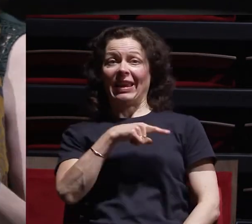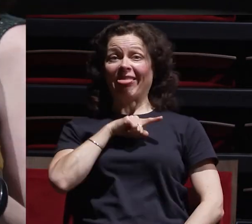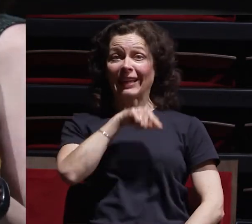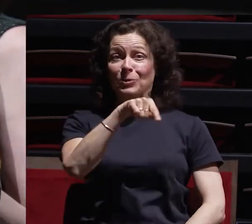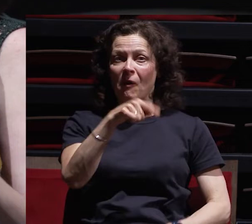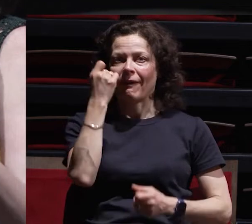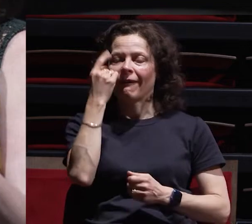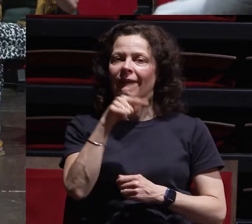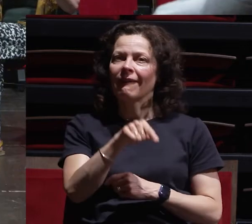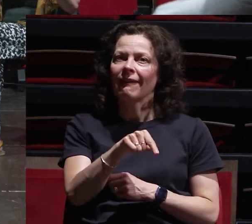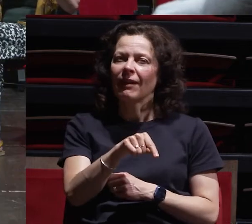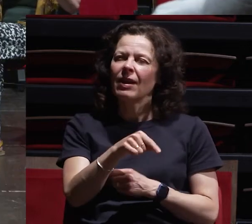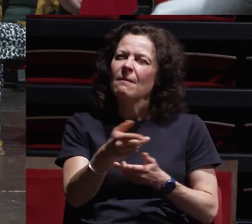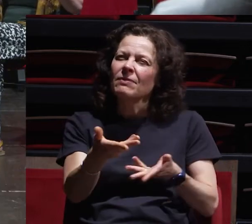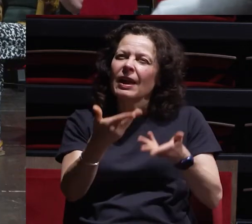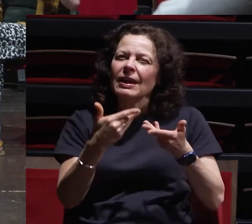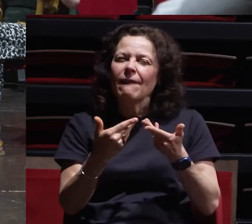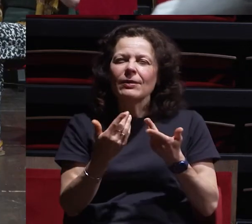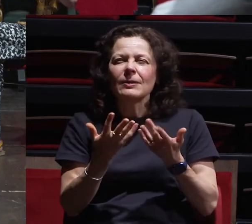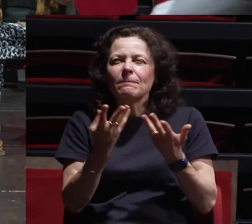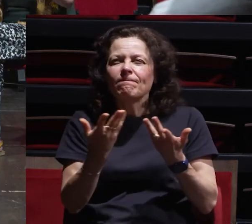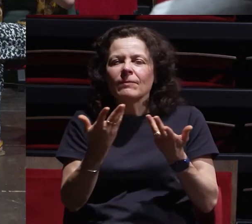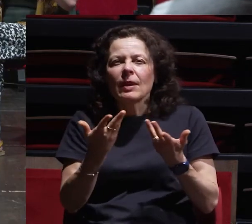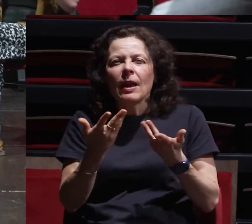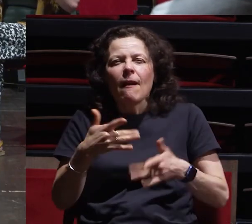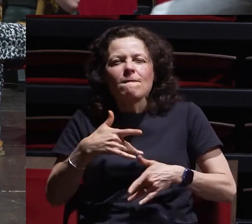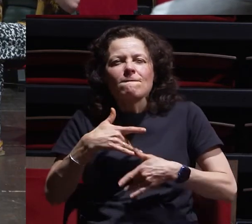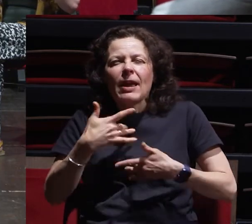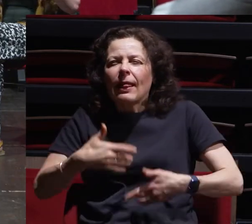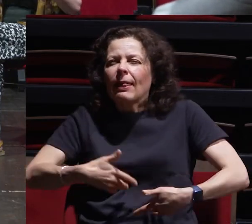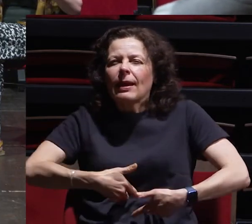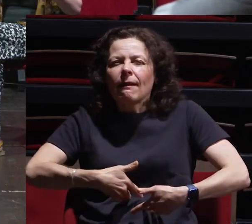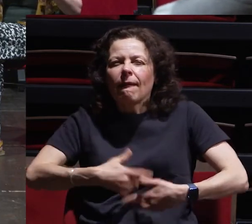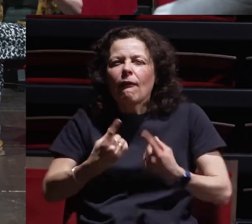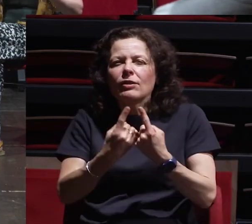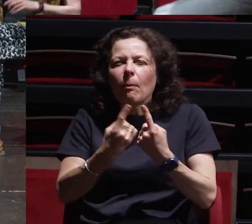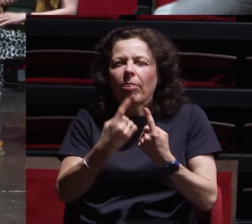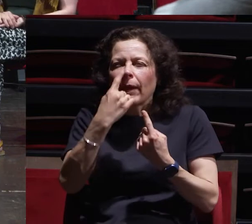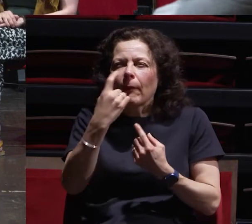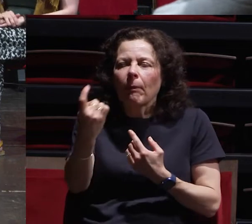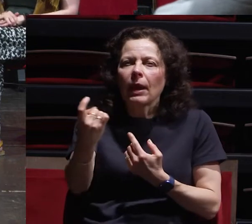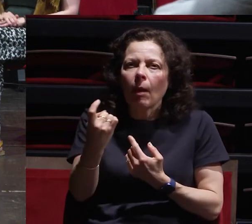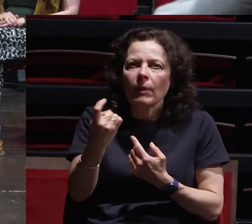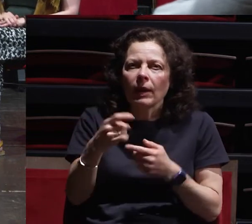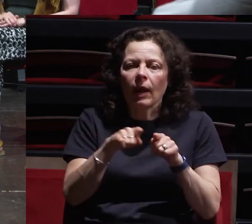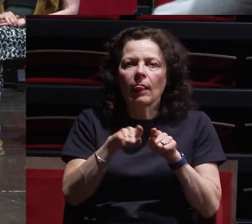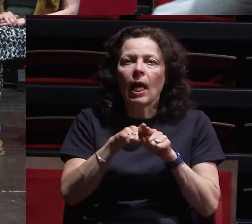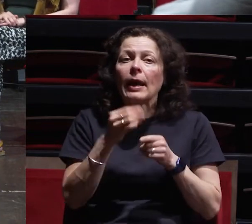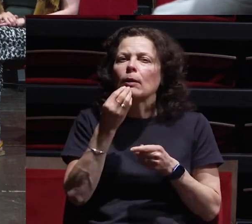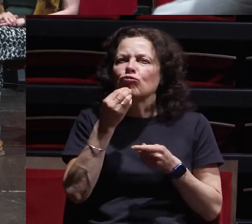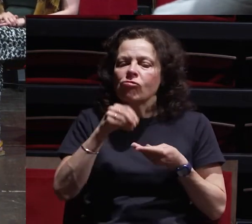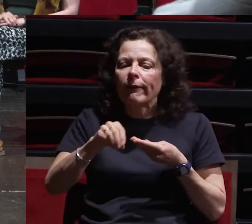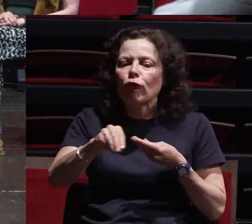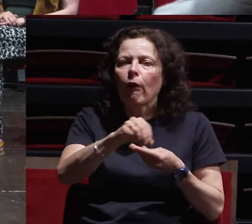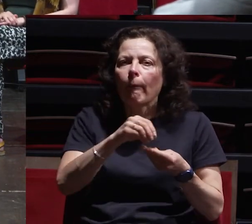that just gives us a little sense of something that might be coming, potentially. A